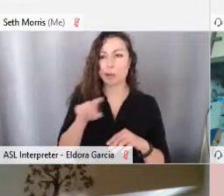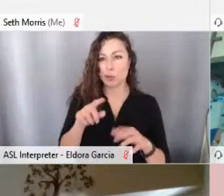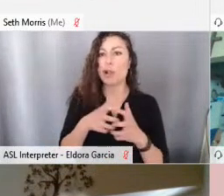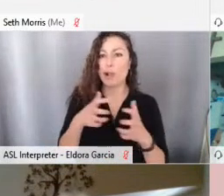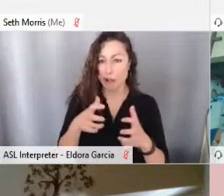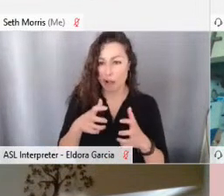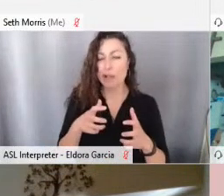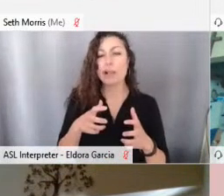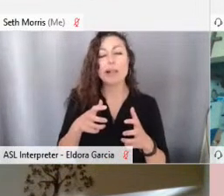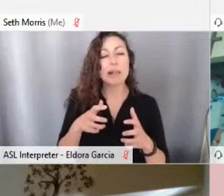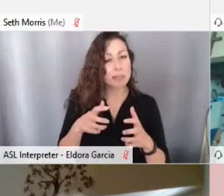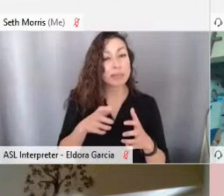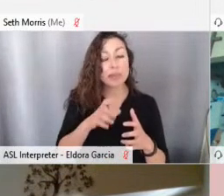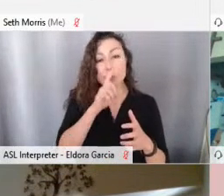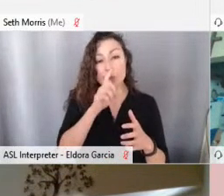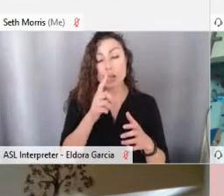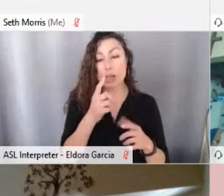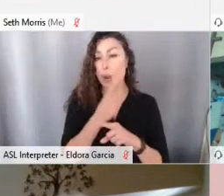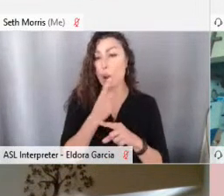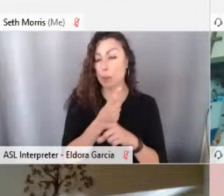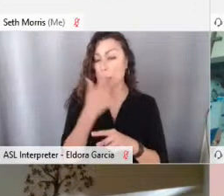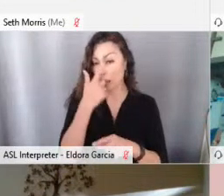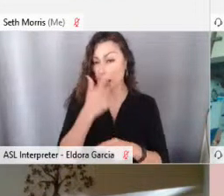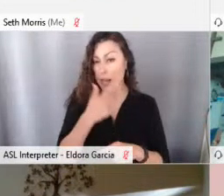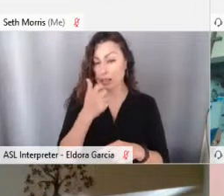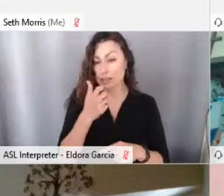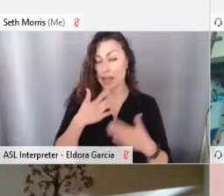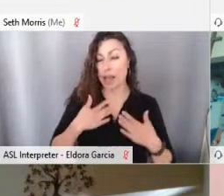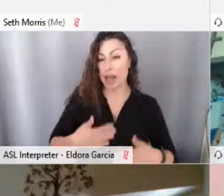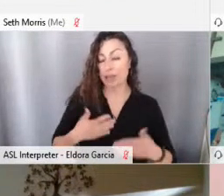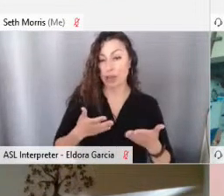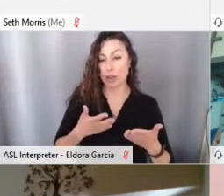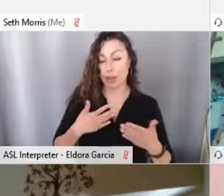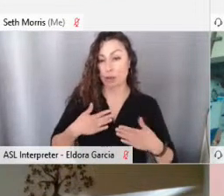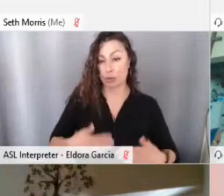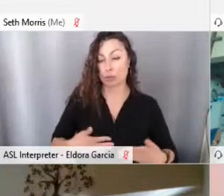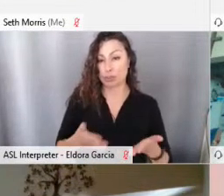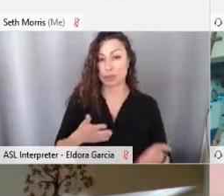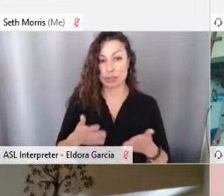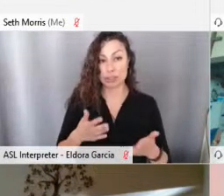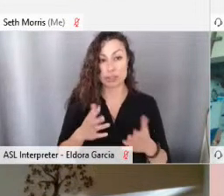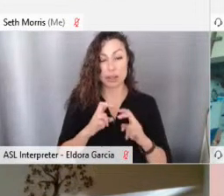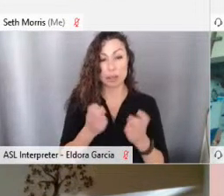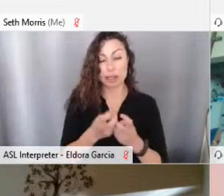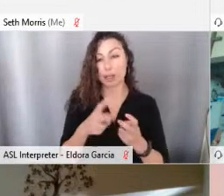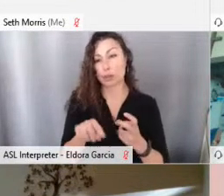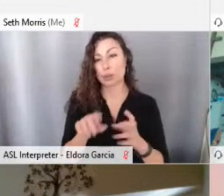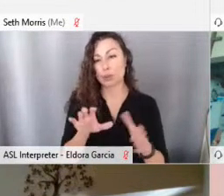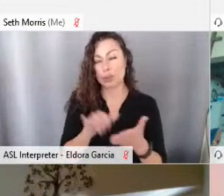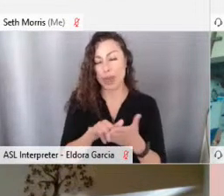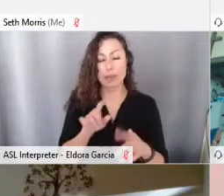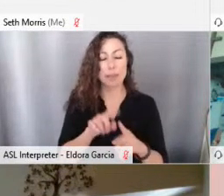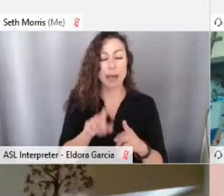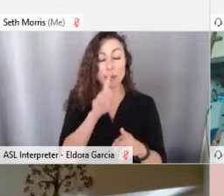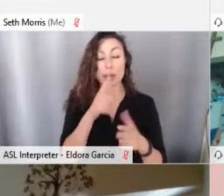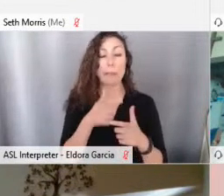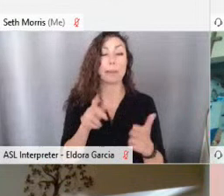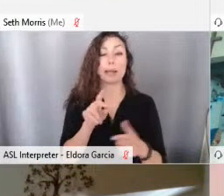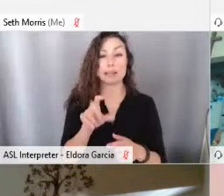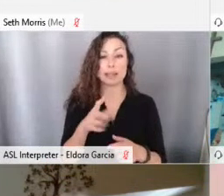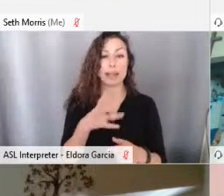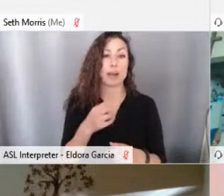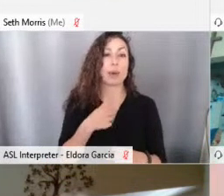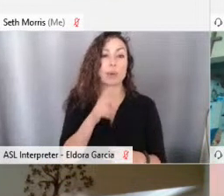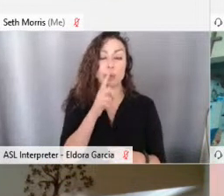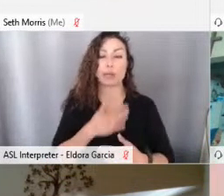And it's particularly appropriate being the Health and Human Services Committee that you're doing this. But It's a really big deal to us, and we really